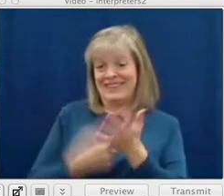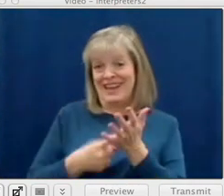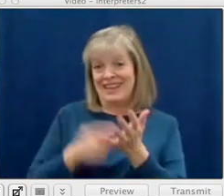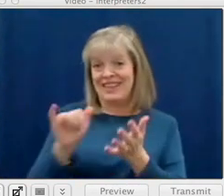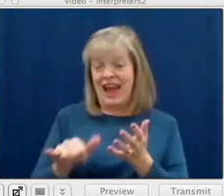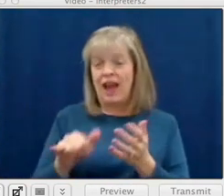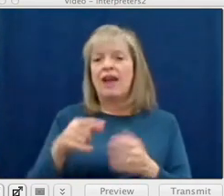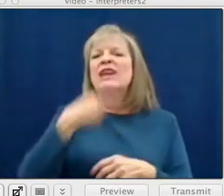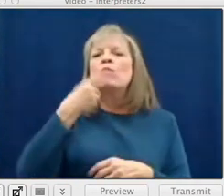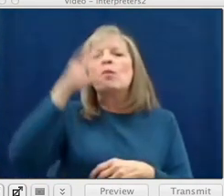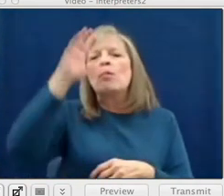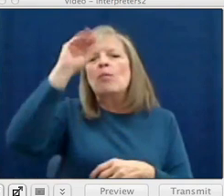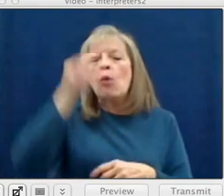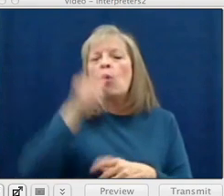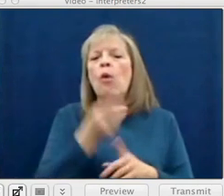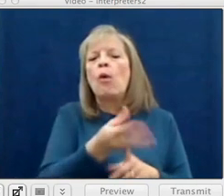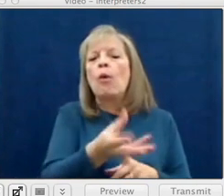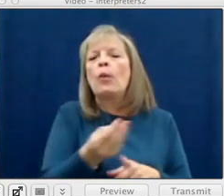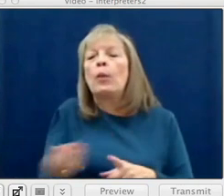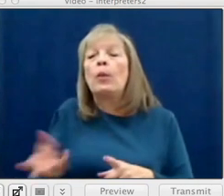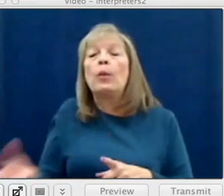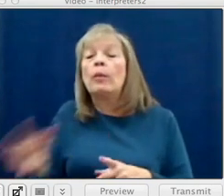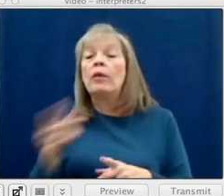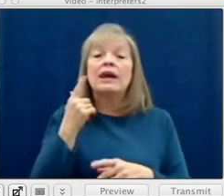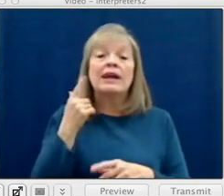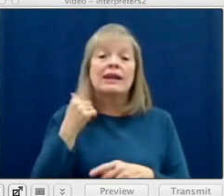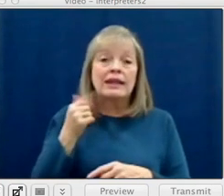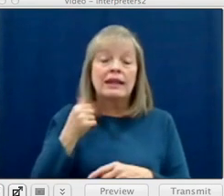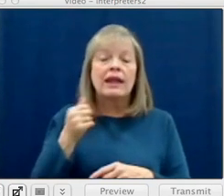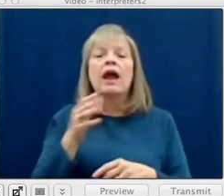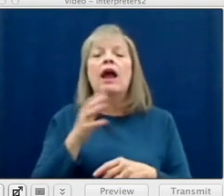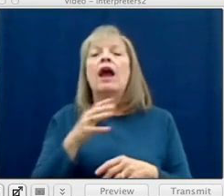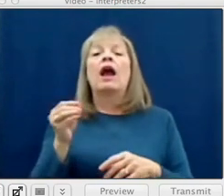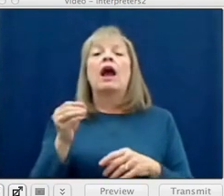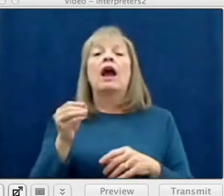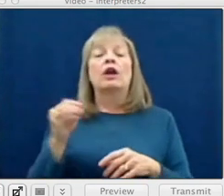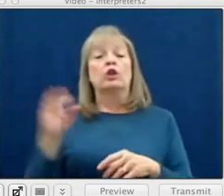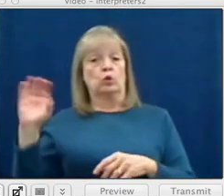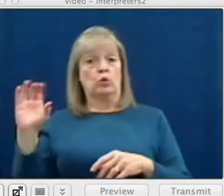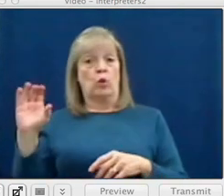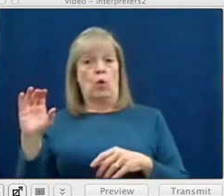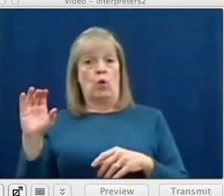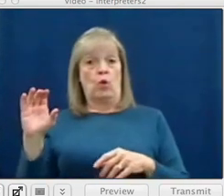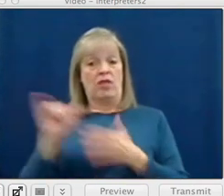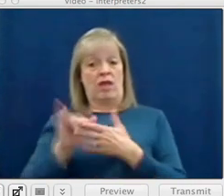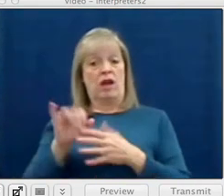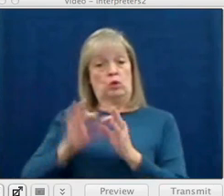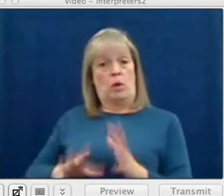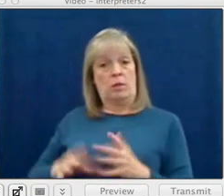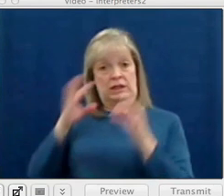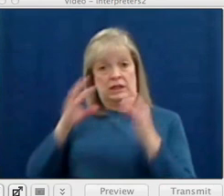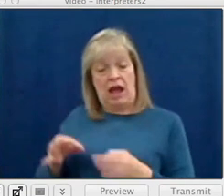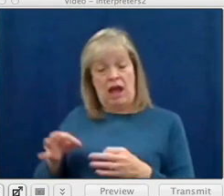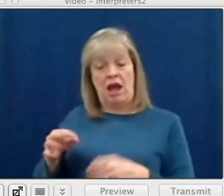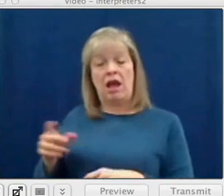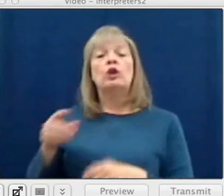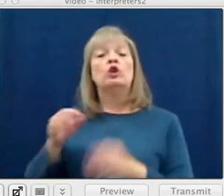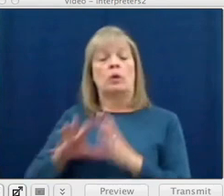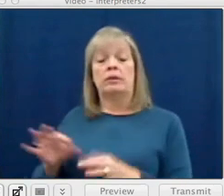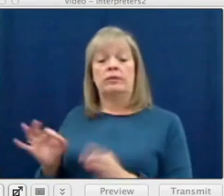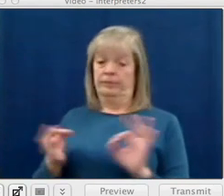a hearing boy who's passing out candy, and the control decision of the interpreter is she gives him the I see you look. You've